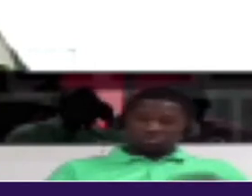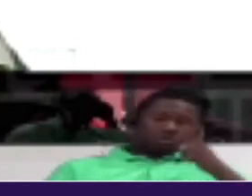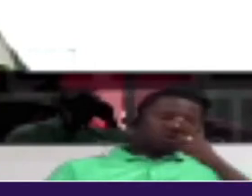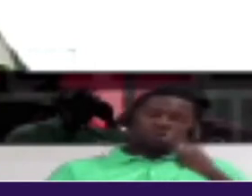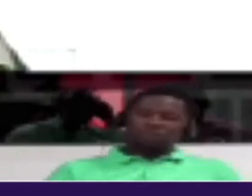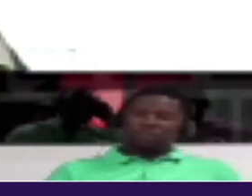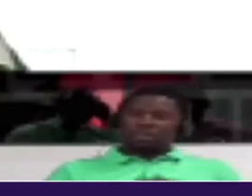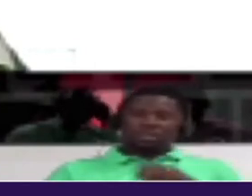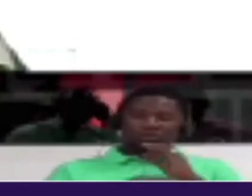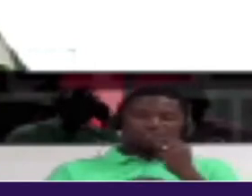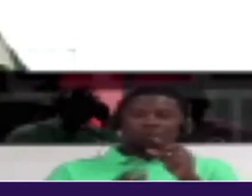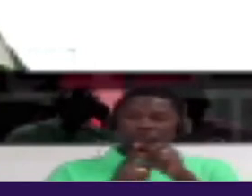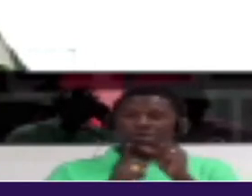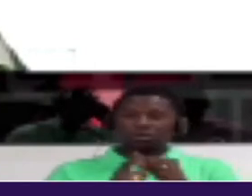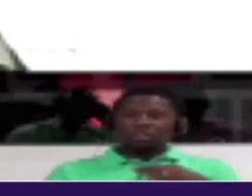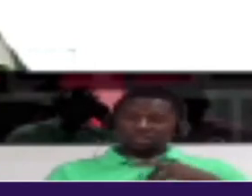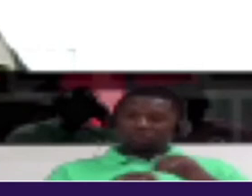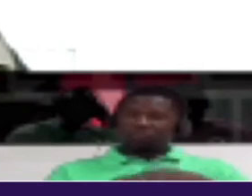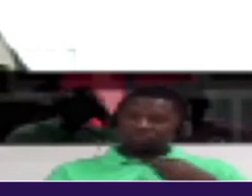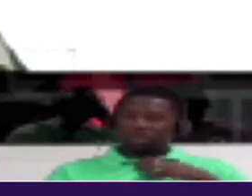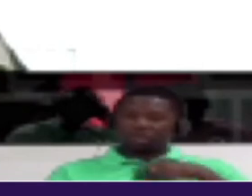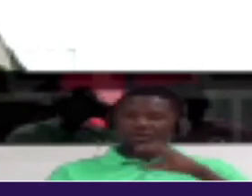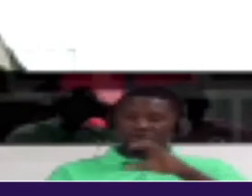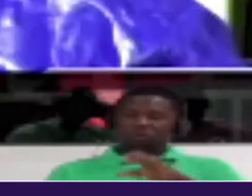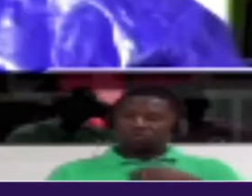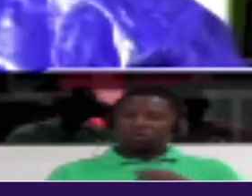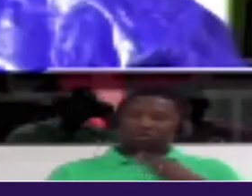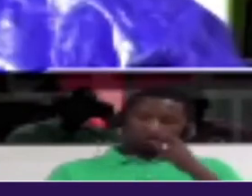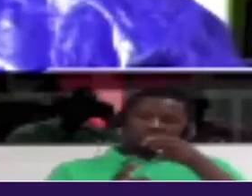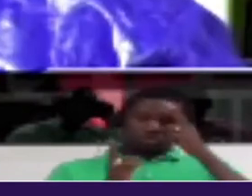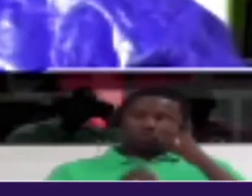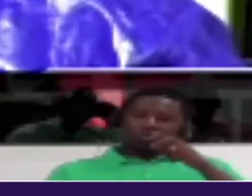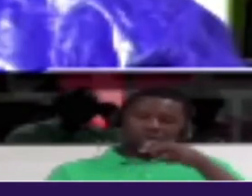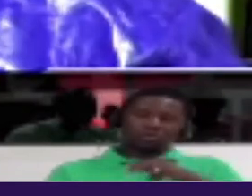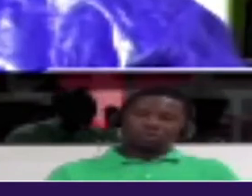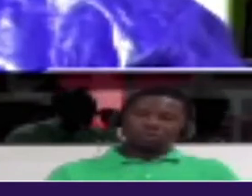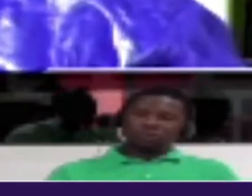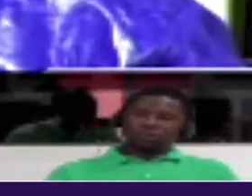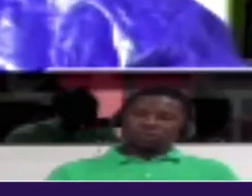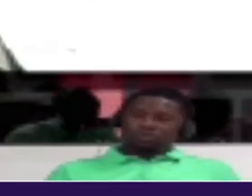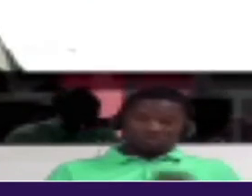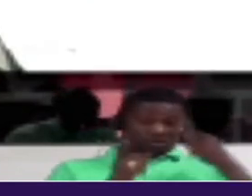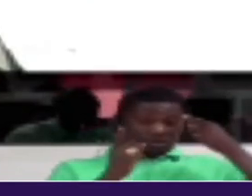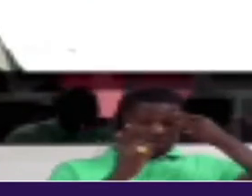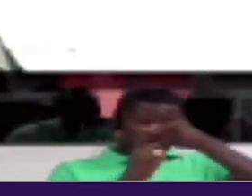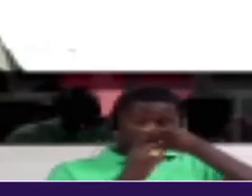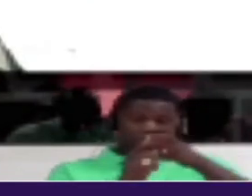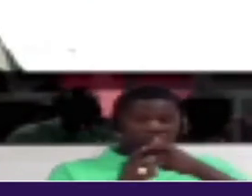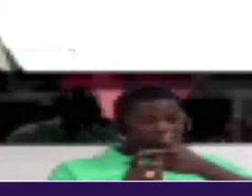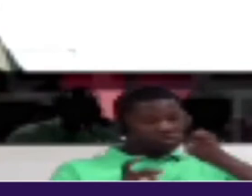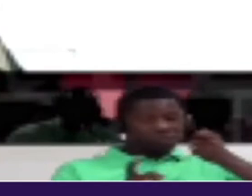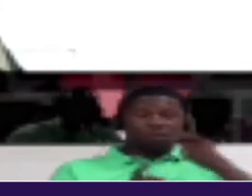said, in the interest of my country, we are ordered to gun you down. So and I you pointed got him the down. Weapon to the direction of the target and I squeezed the